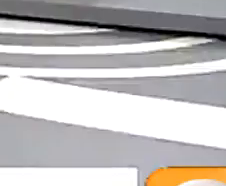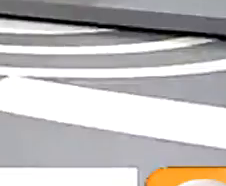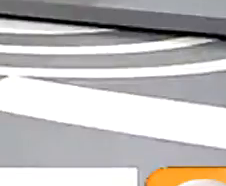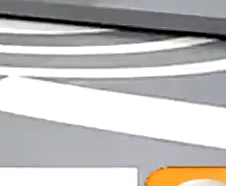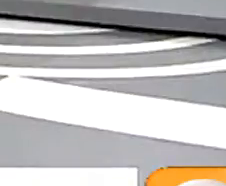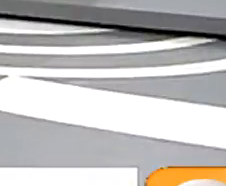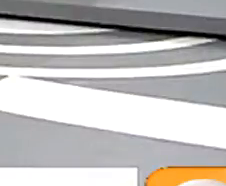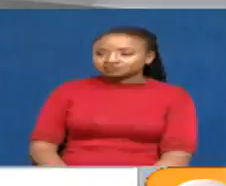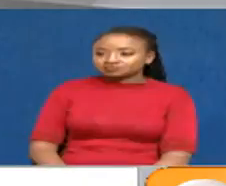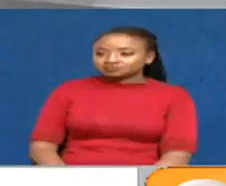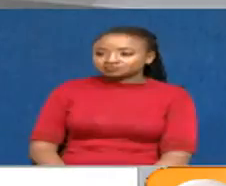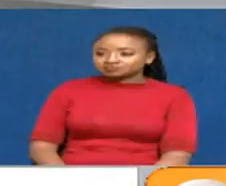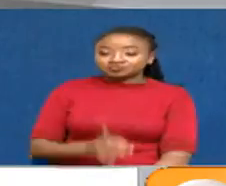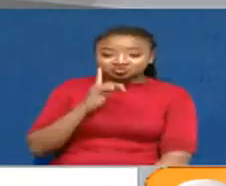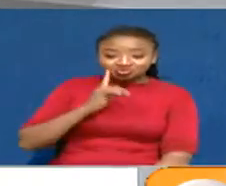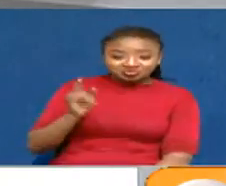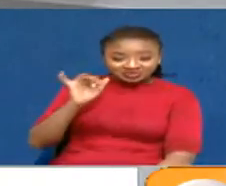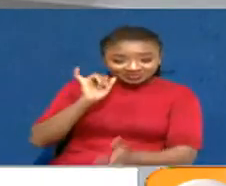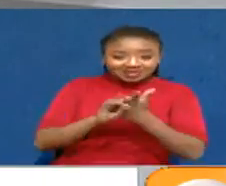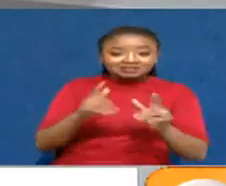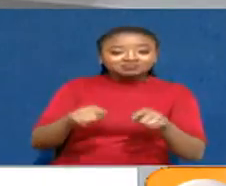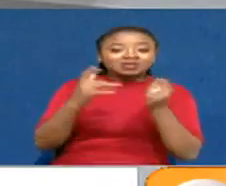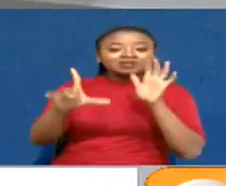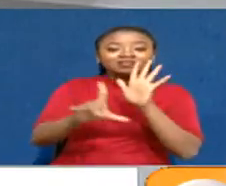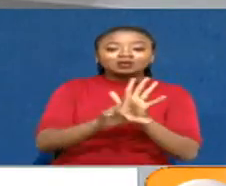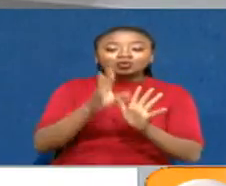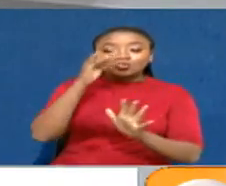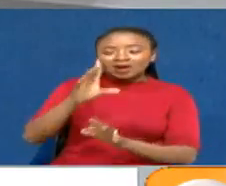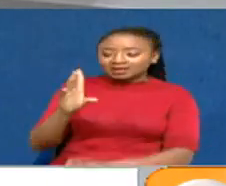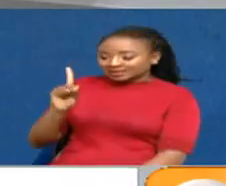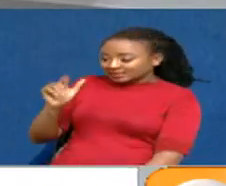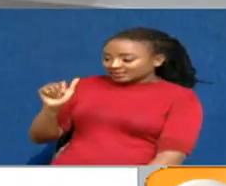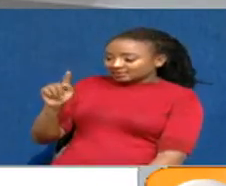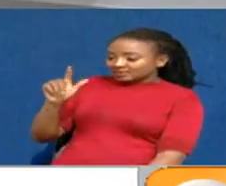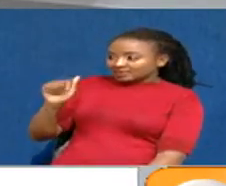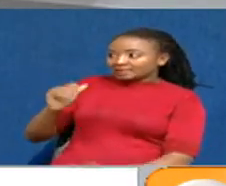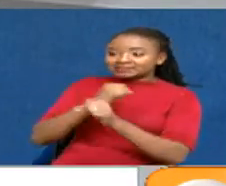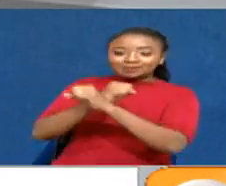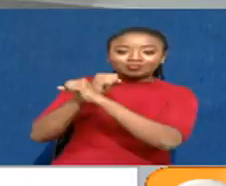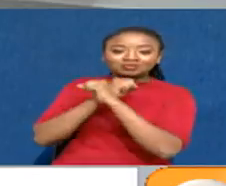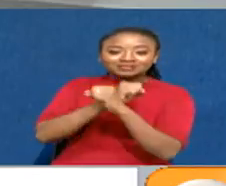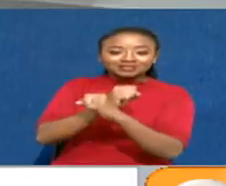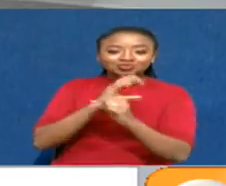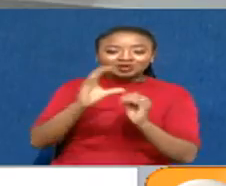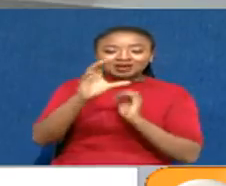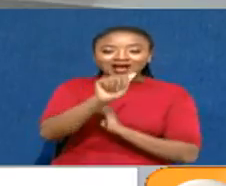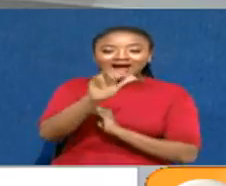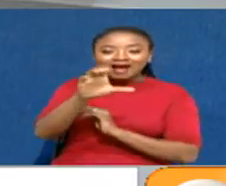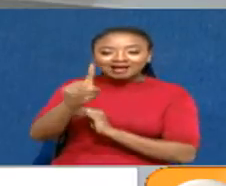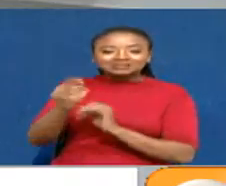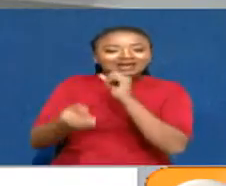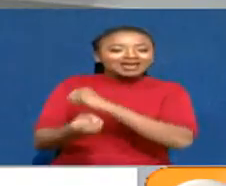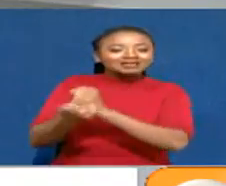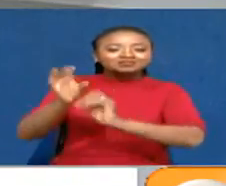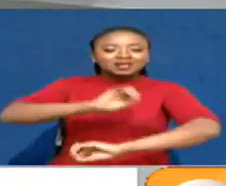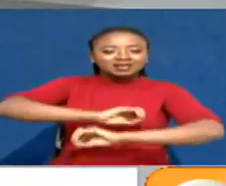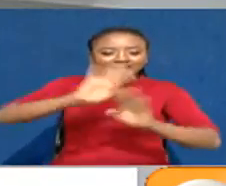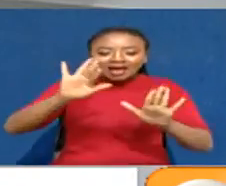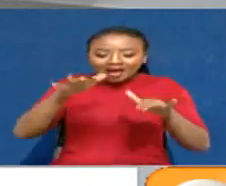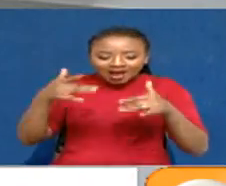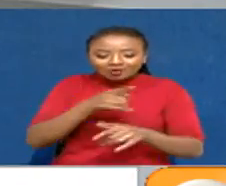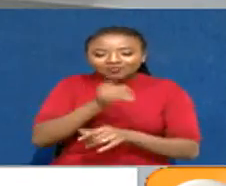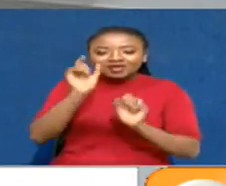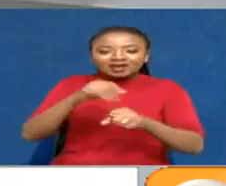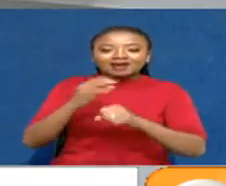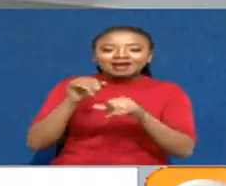saying. Data Protection Act is very clear on how to access third-party data, how to access data from